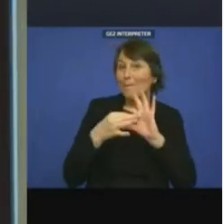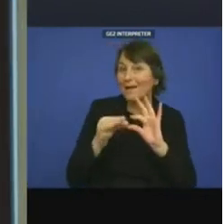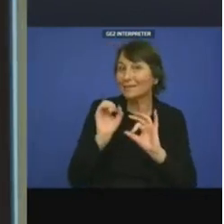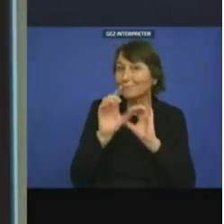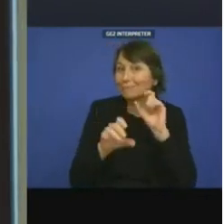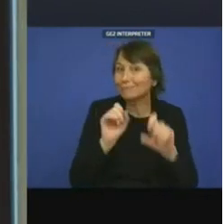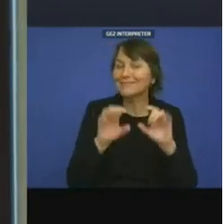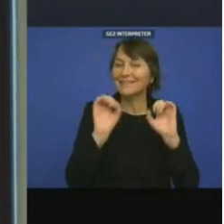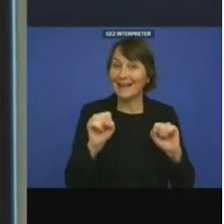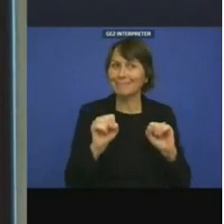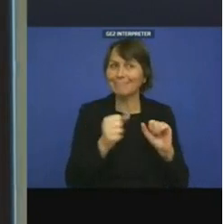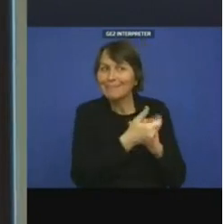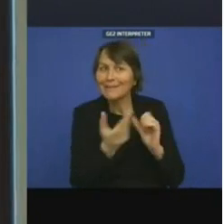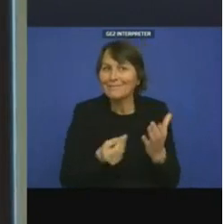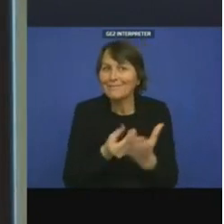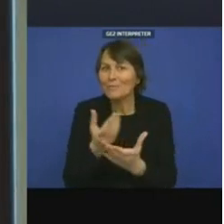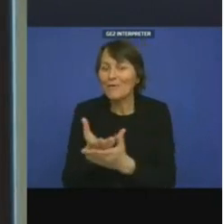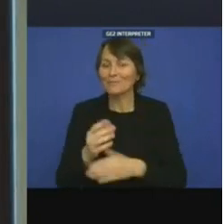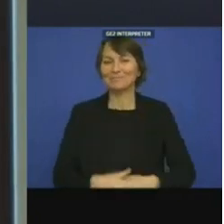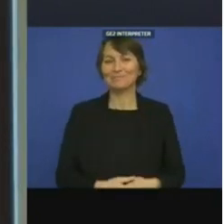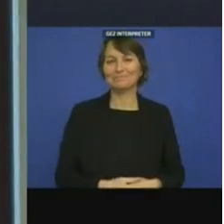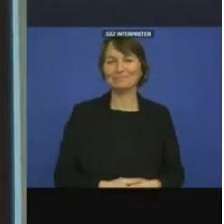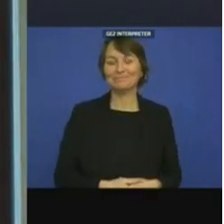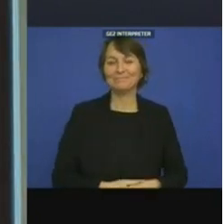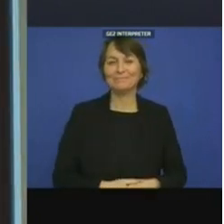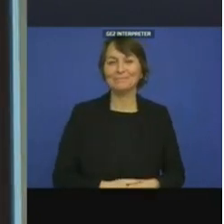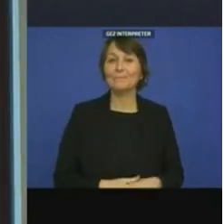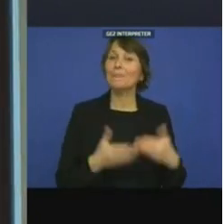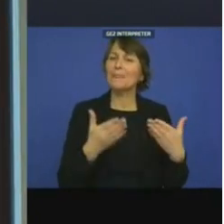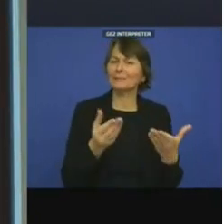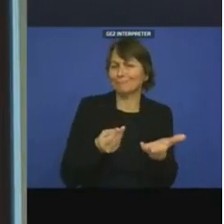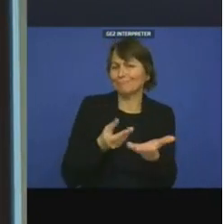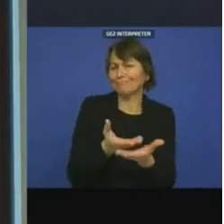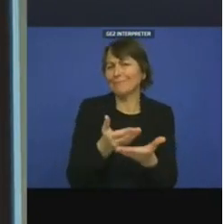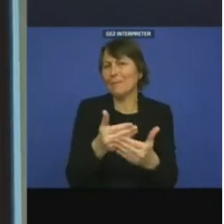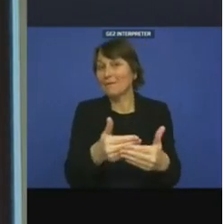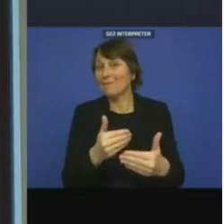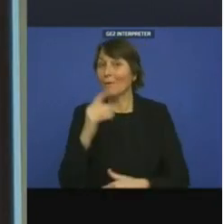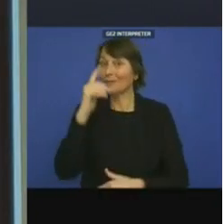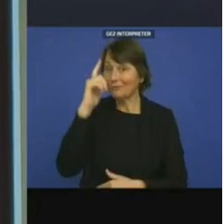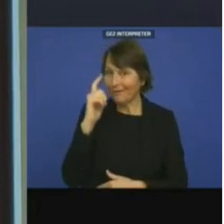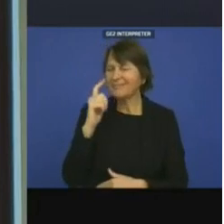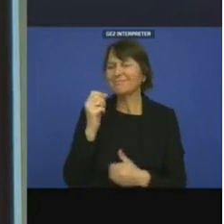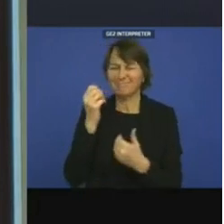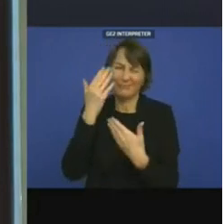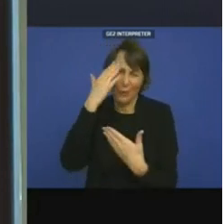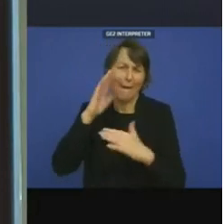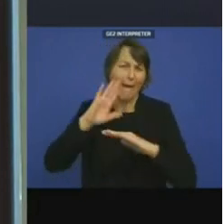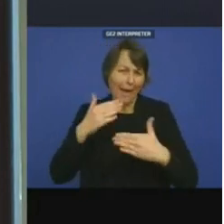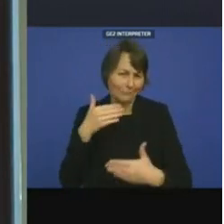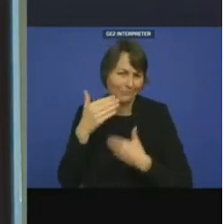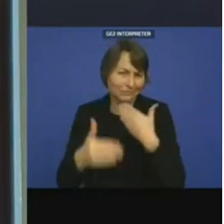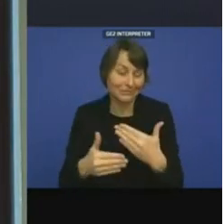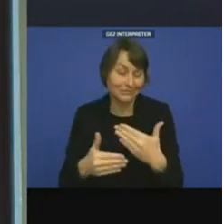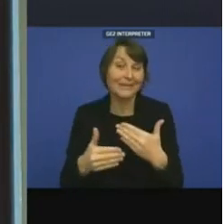event. These are the practical information that I wanted to give you before we start. And now I